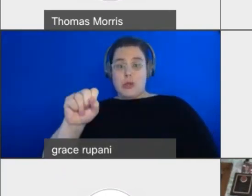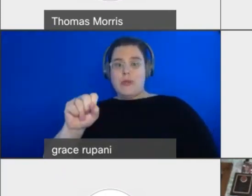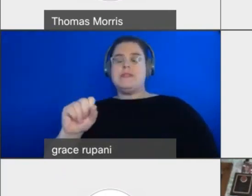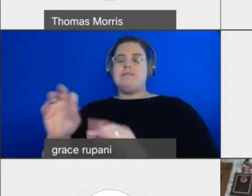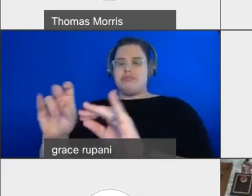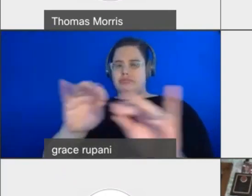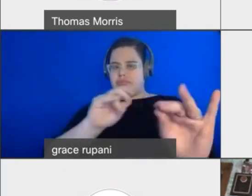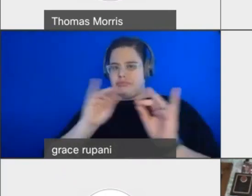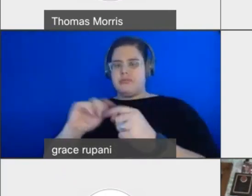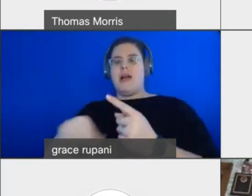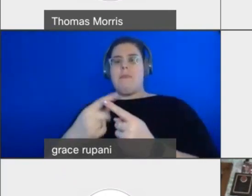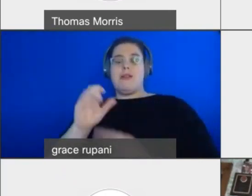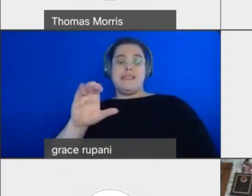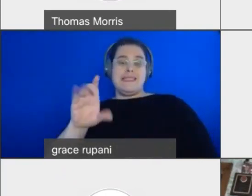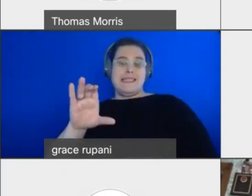CDC update.